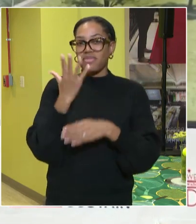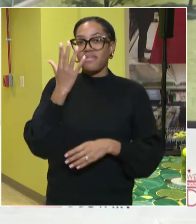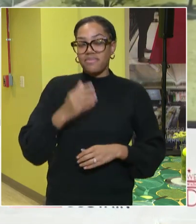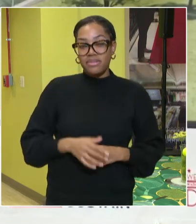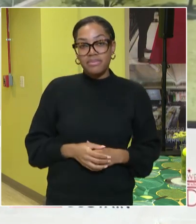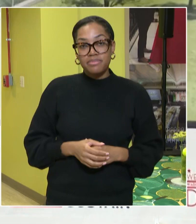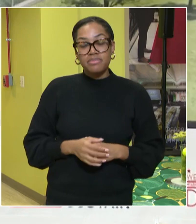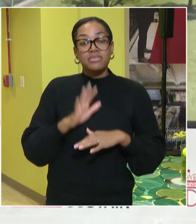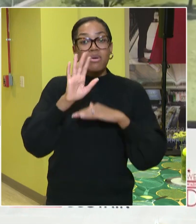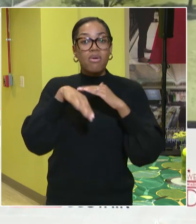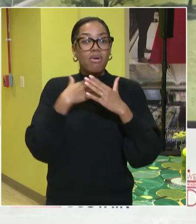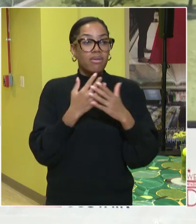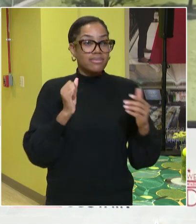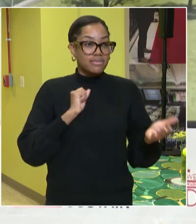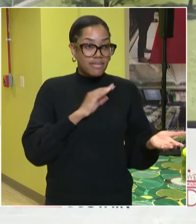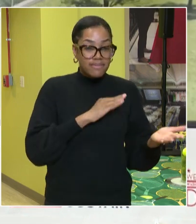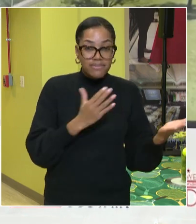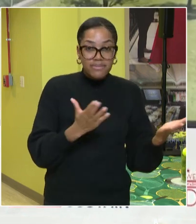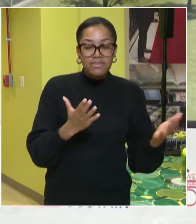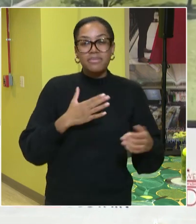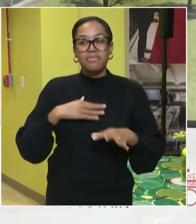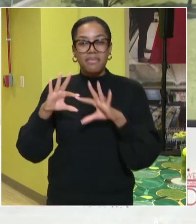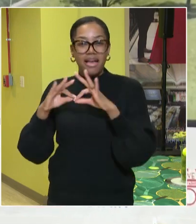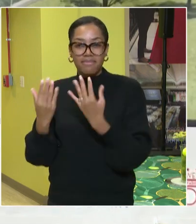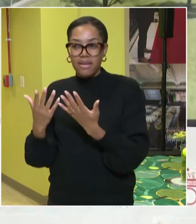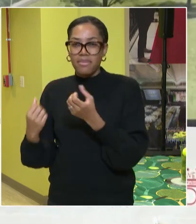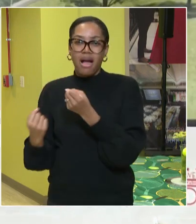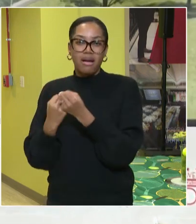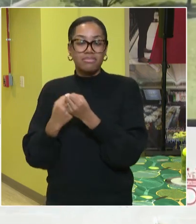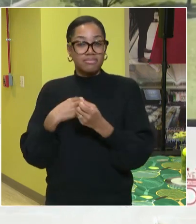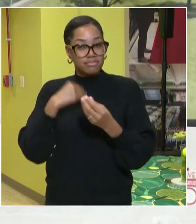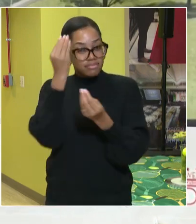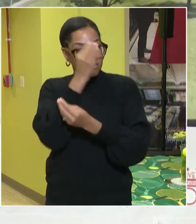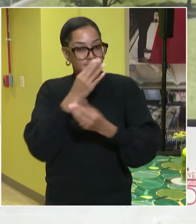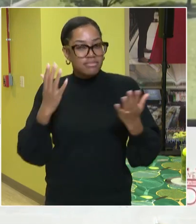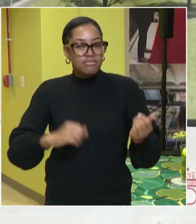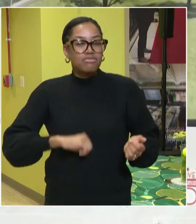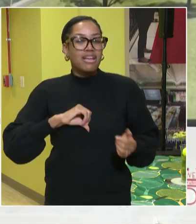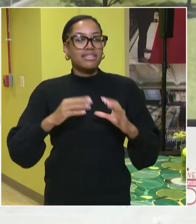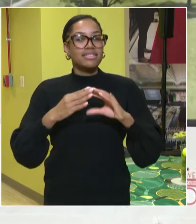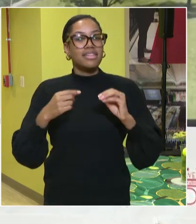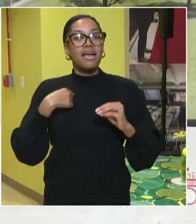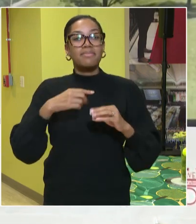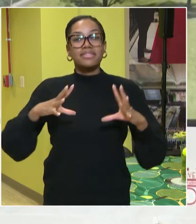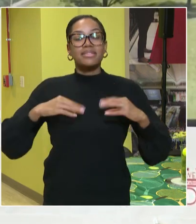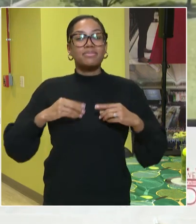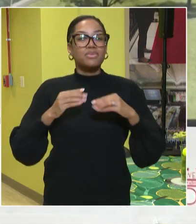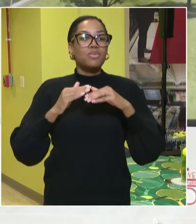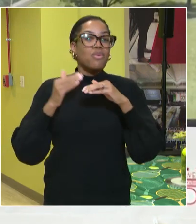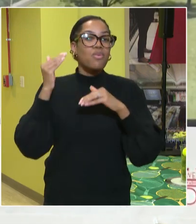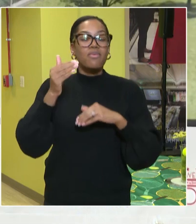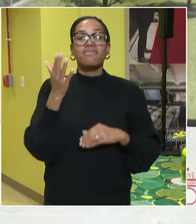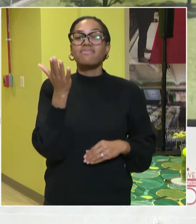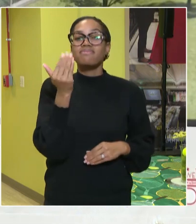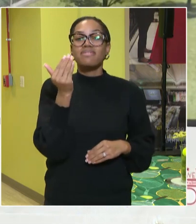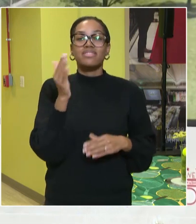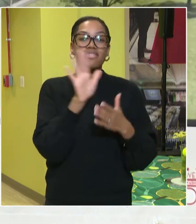with the support from my family, I'm proud to say that I've been accepted to over 15 colleges and universities,